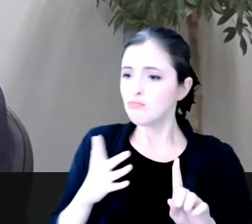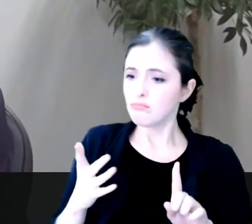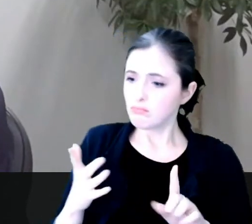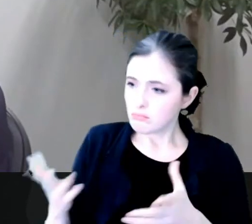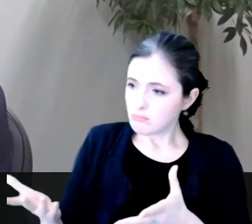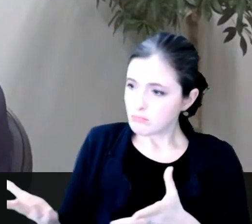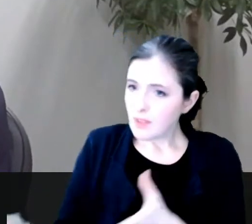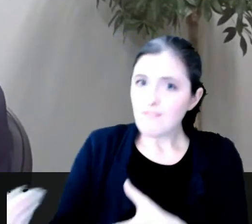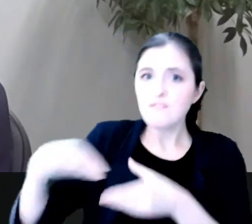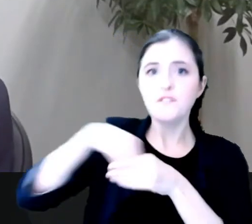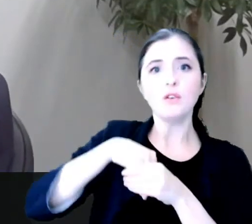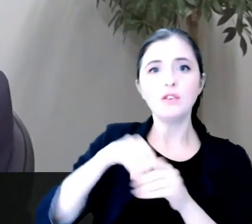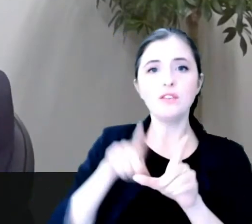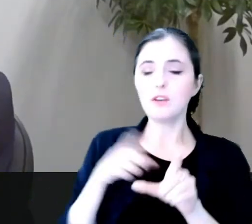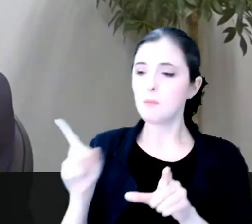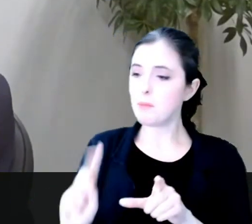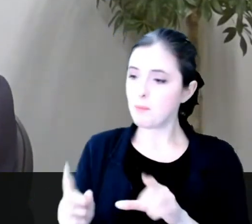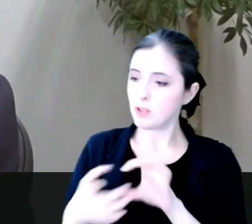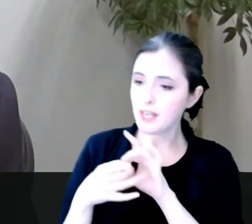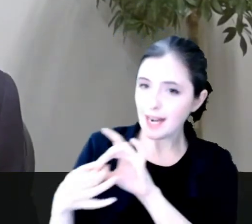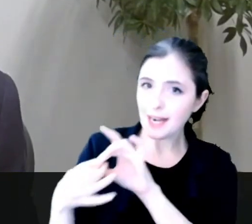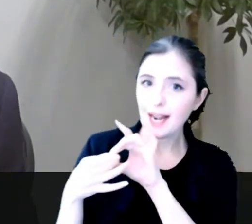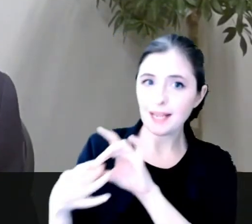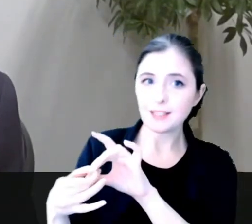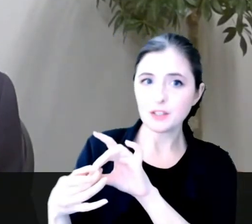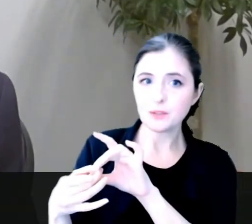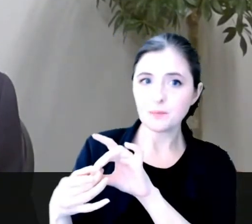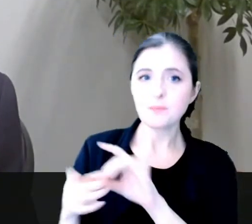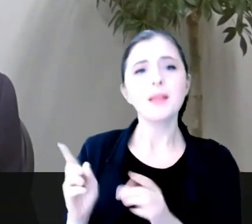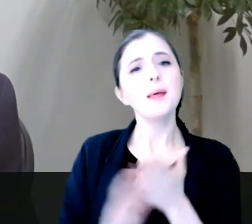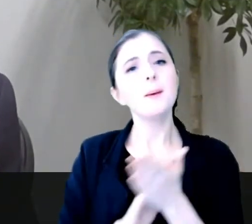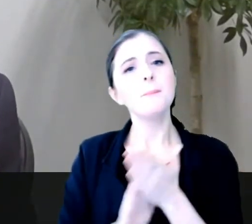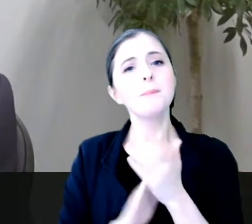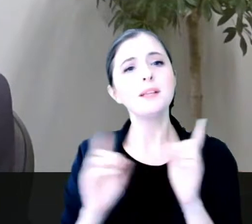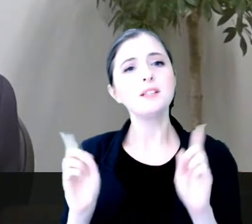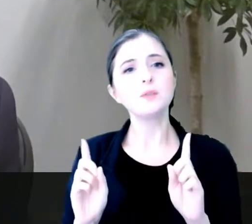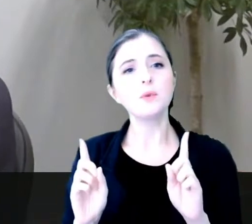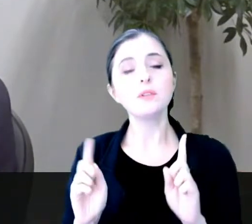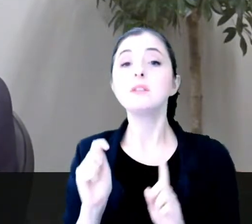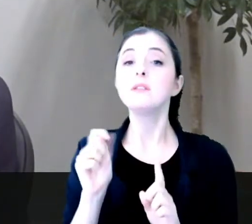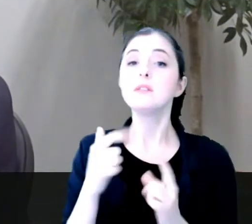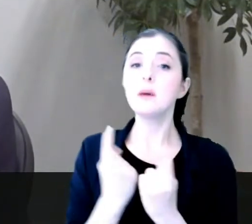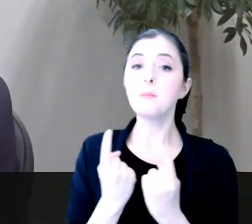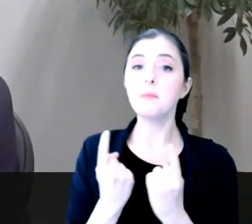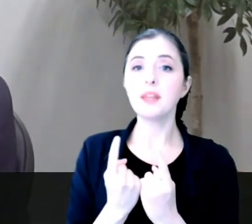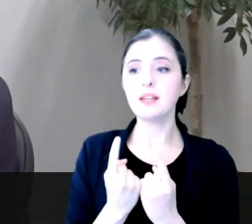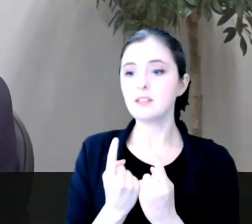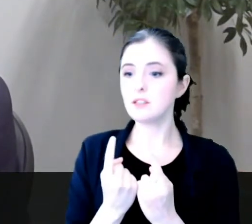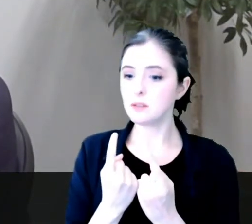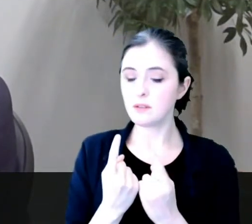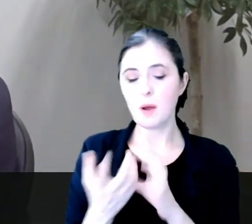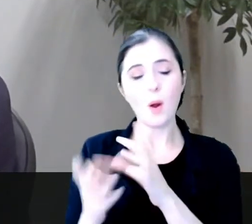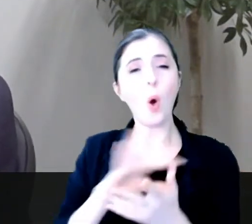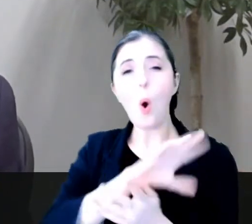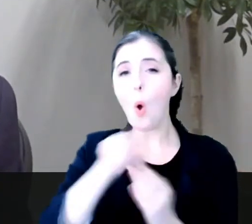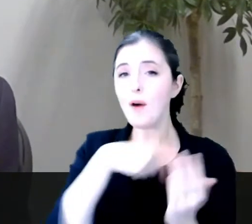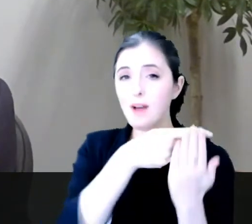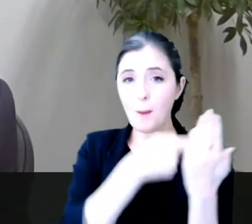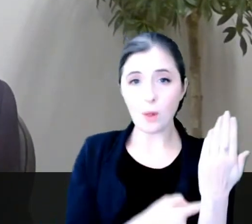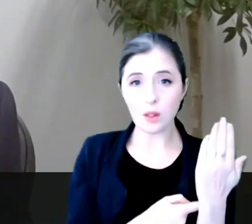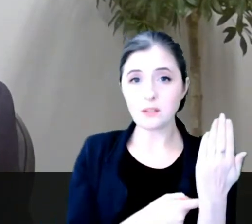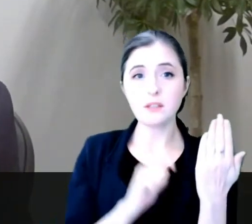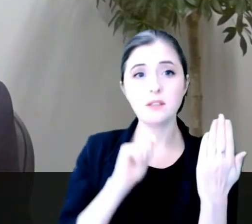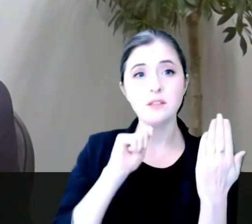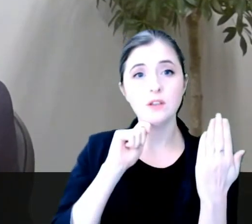people as well. And that means that some of the things we're doing around all our policies will be directly involving people like